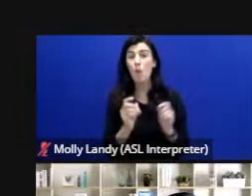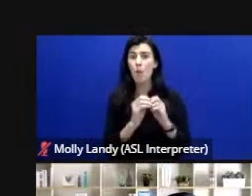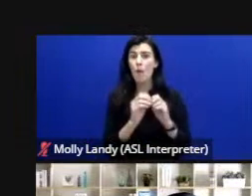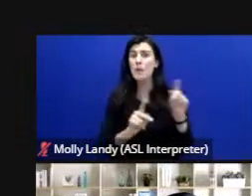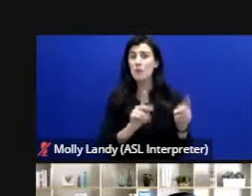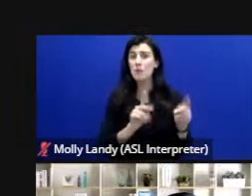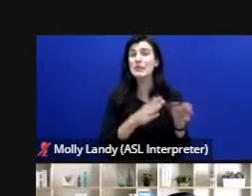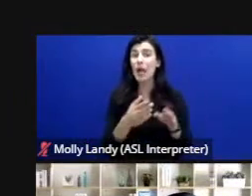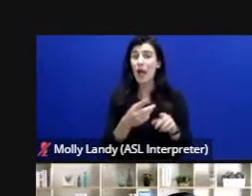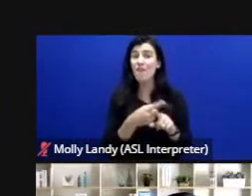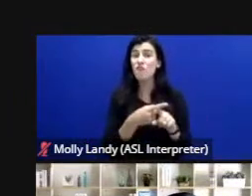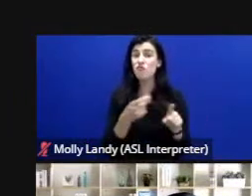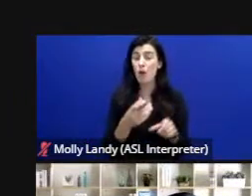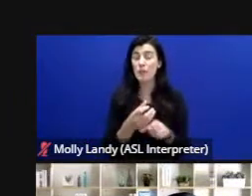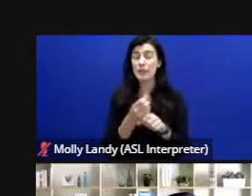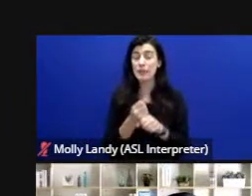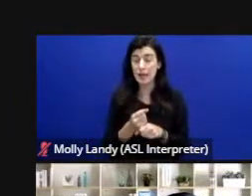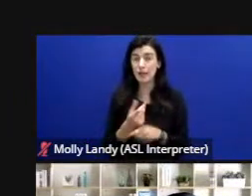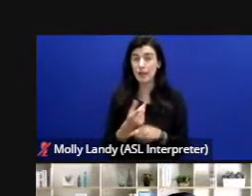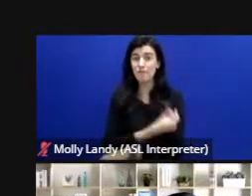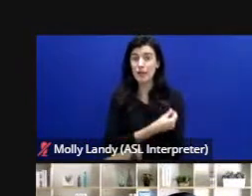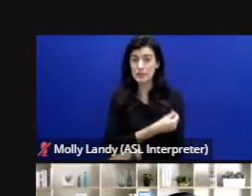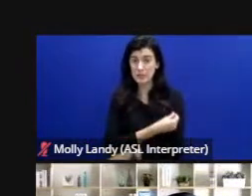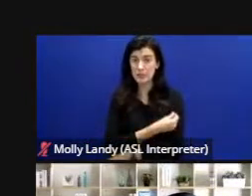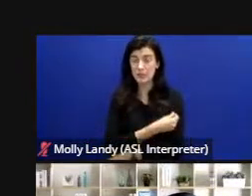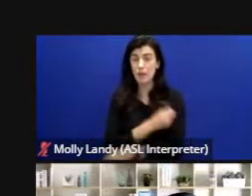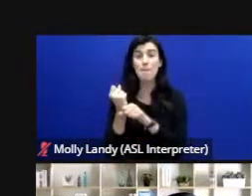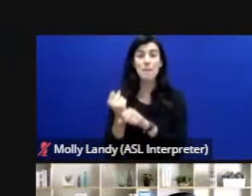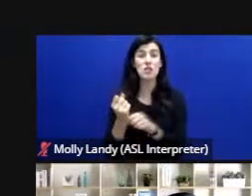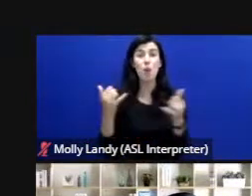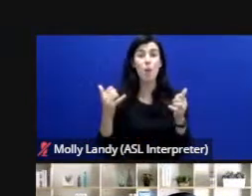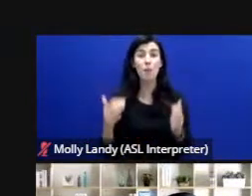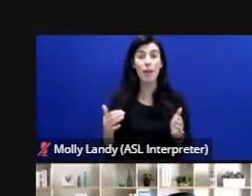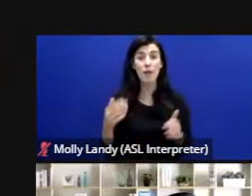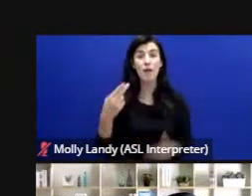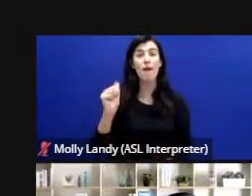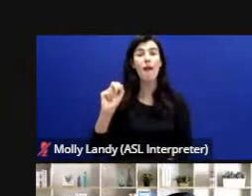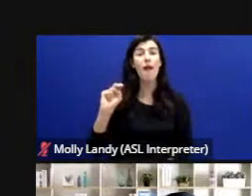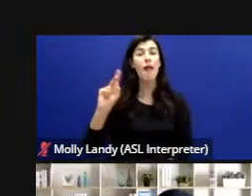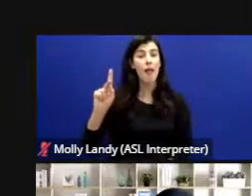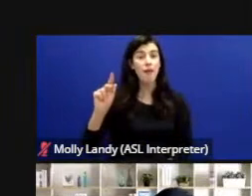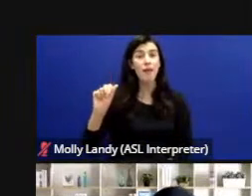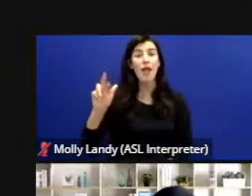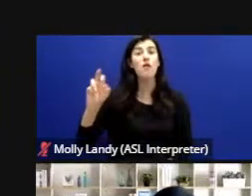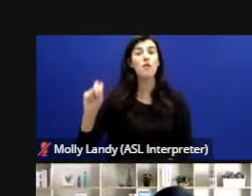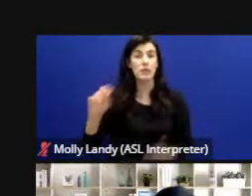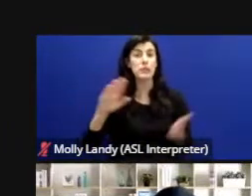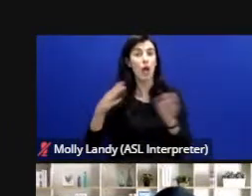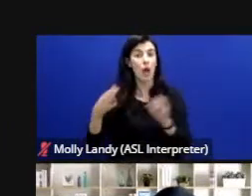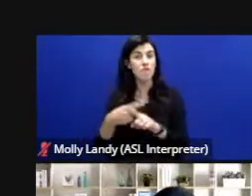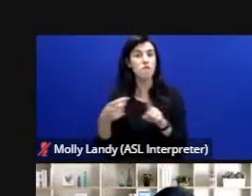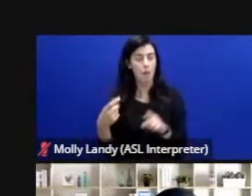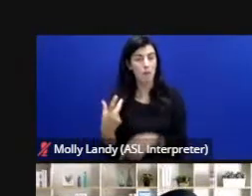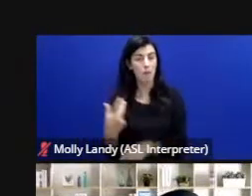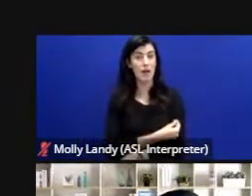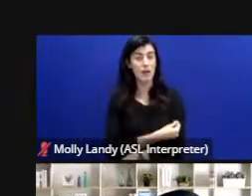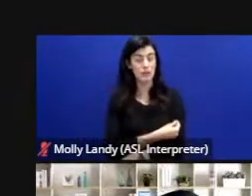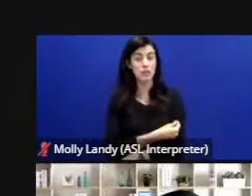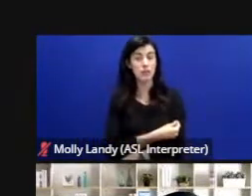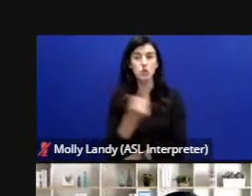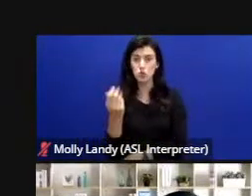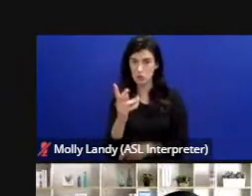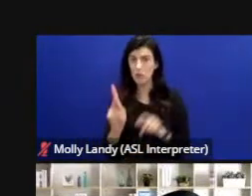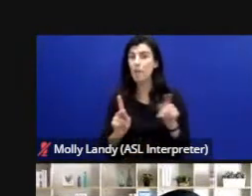vaccine. Baseball player Hank Aaron died from getting the vaccine. Numerous people even at my mom's work are dead after getting the